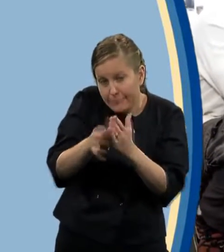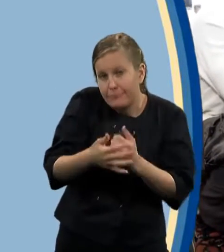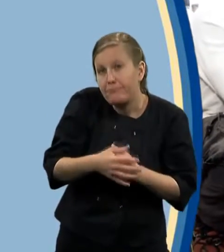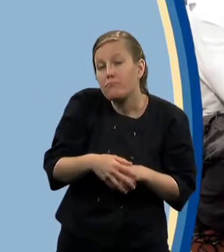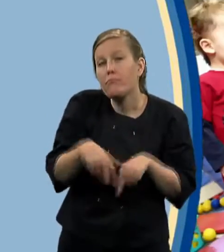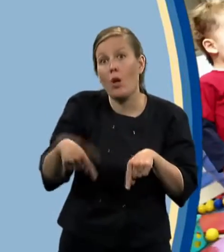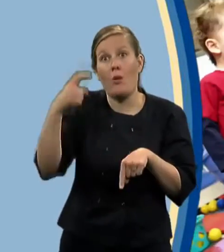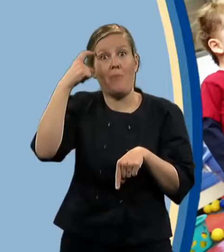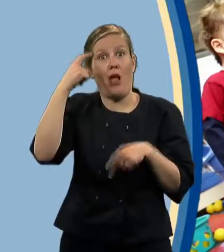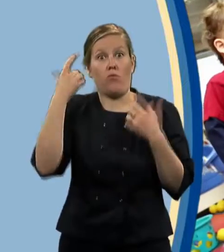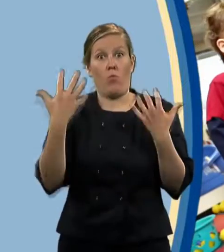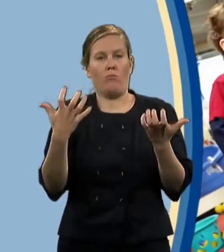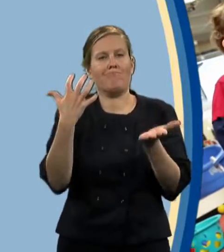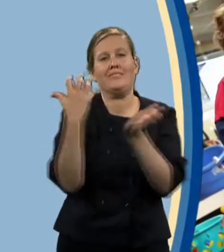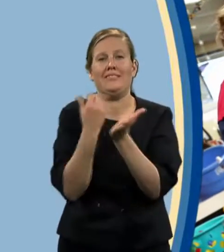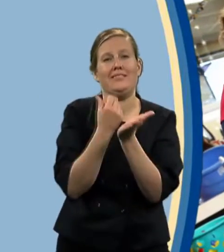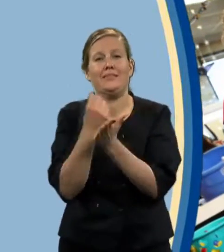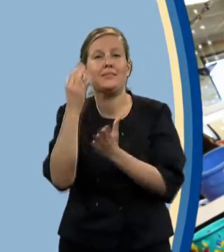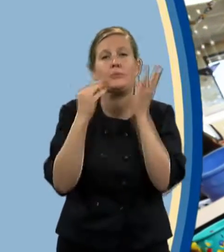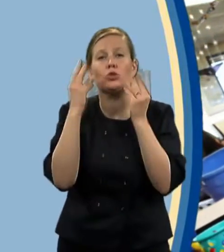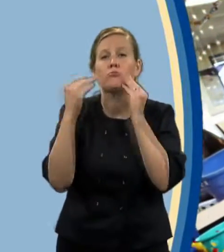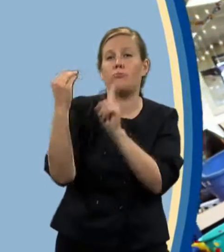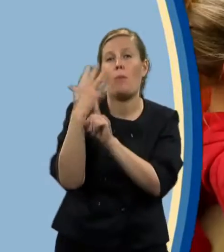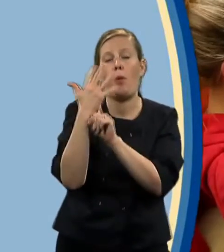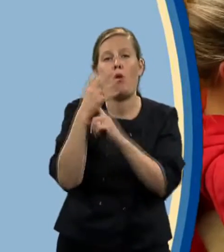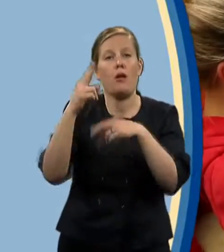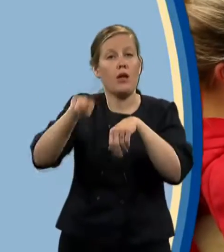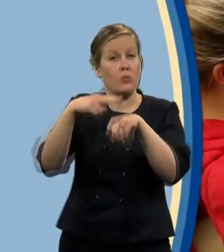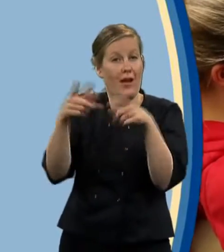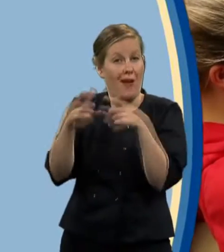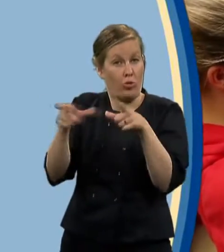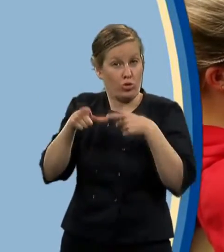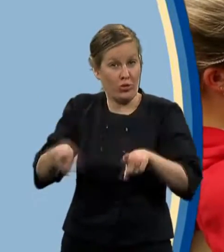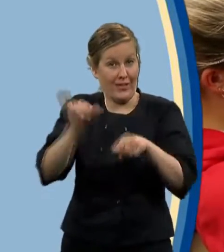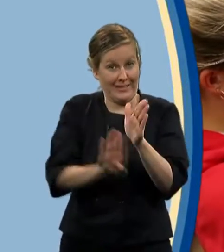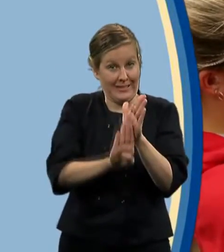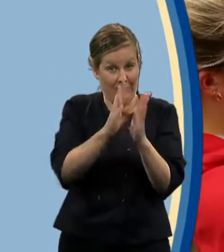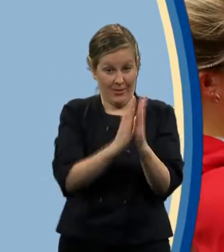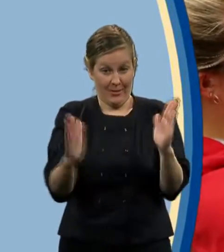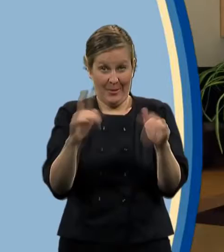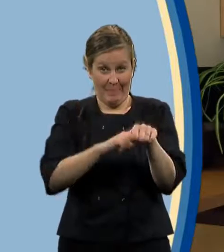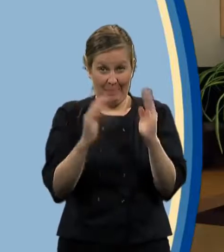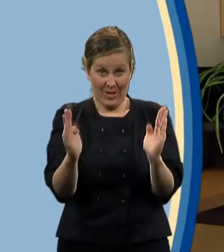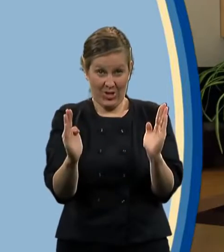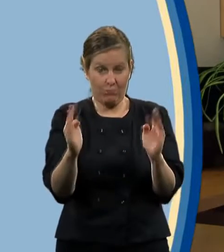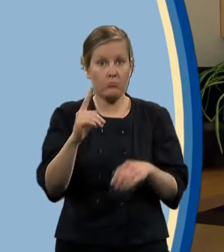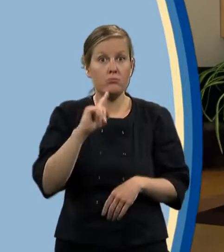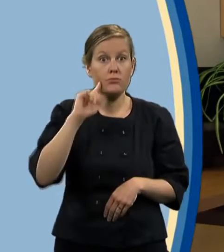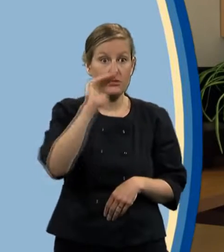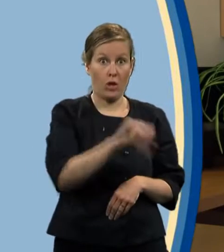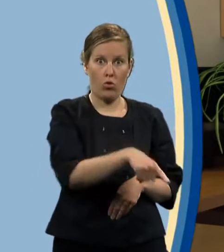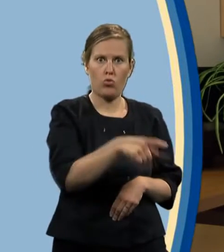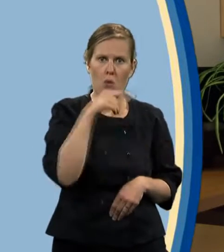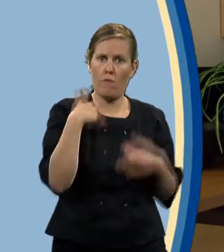the experience and the exposure to the natural language within a certain developmental window. And the deaf